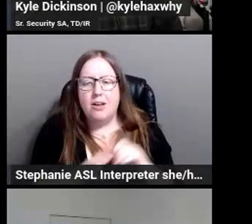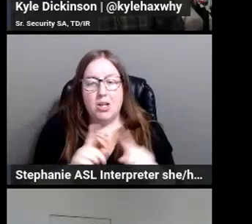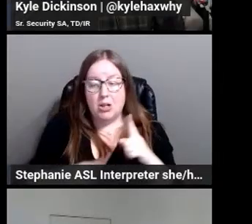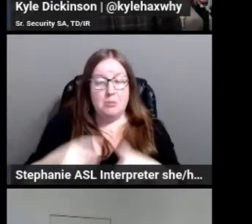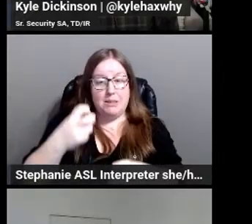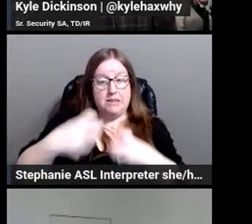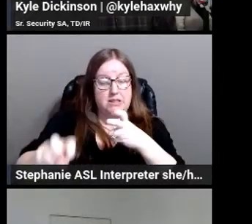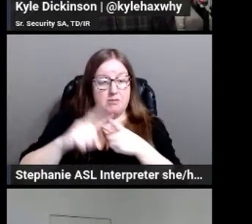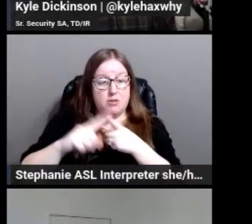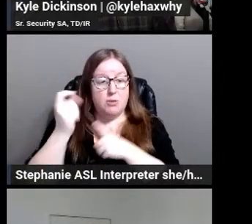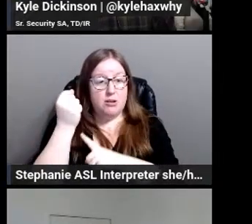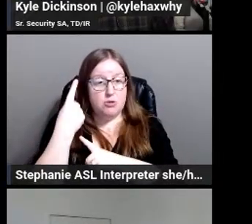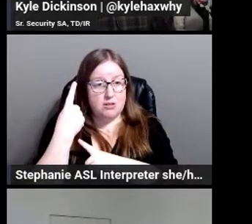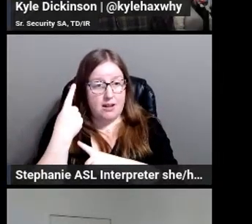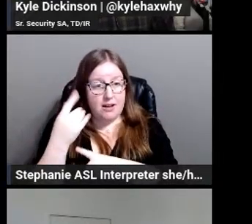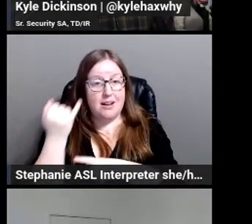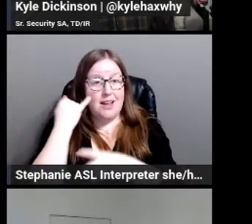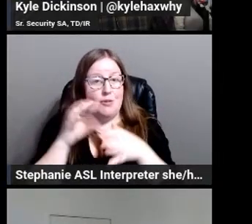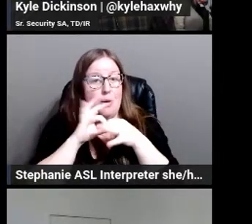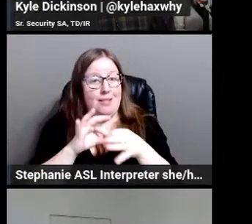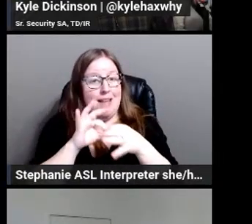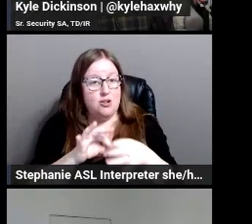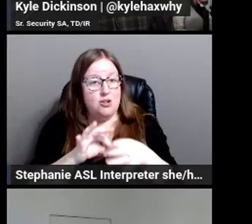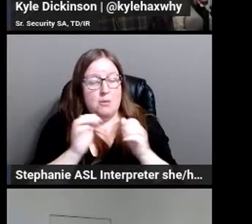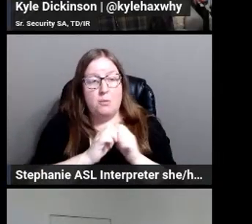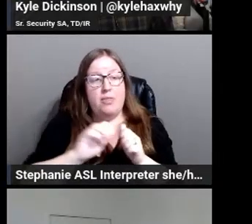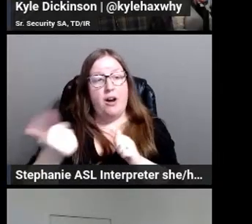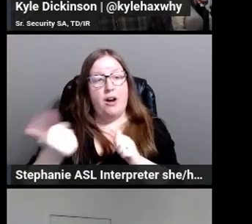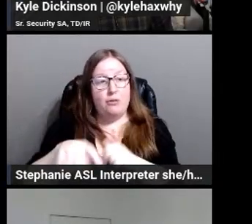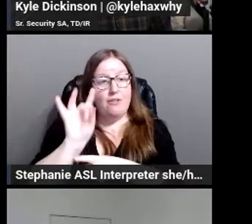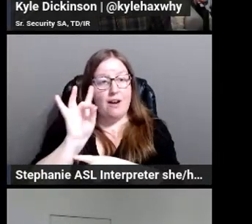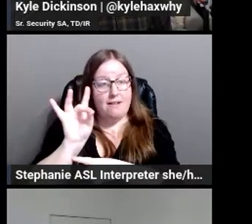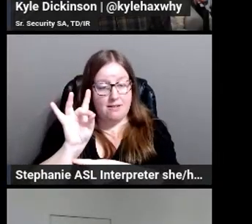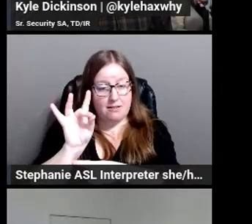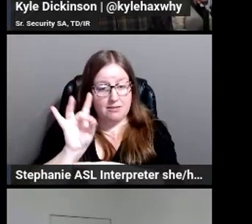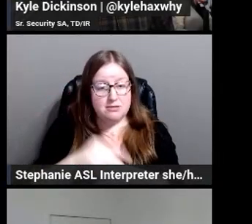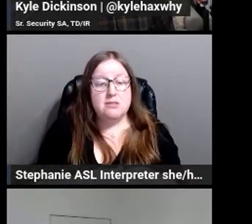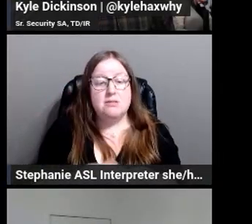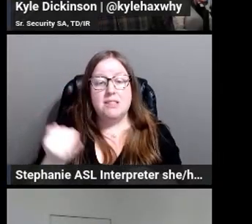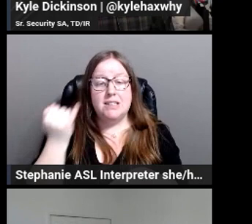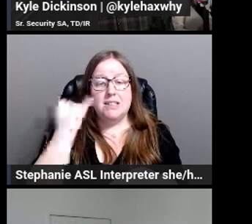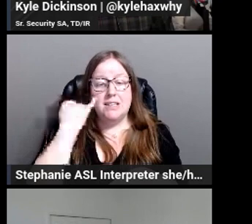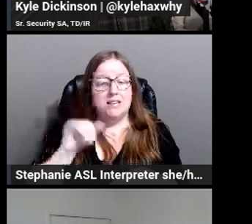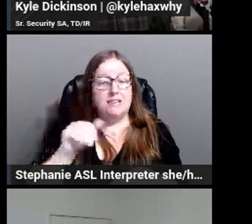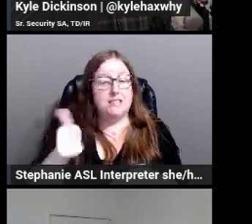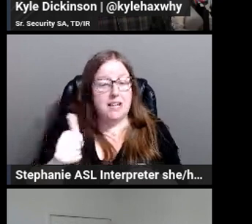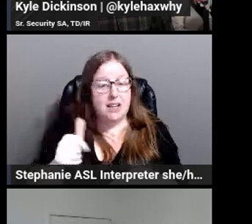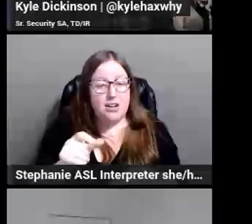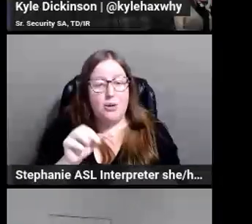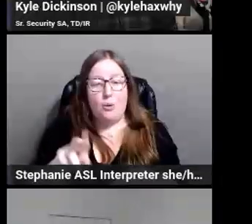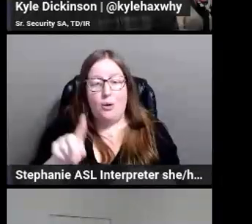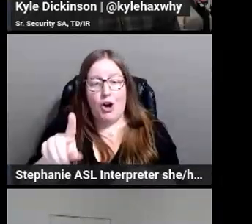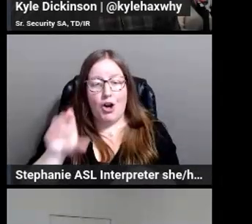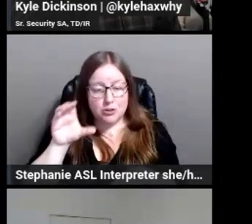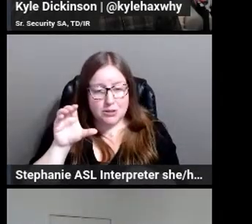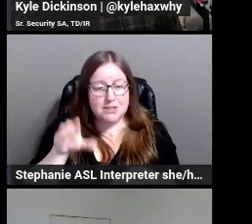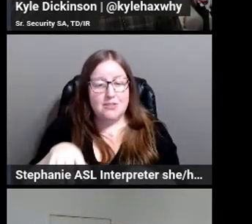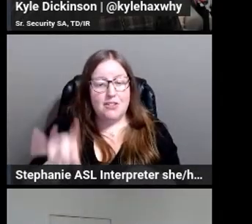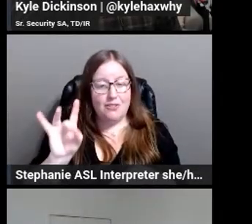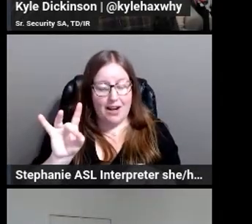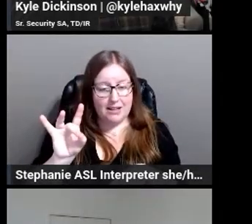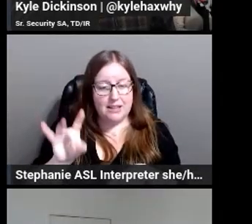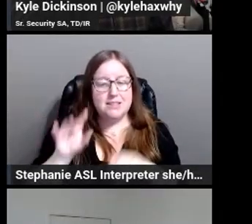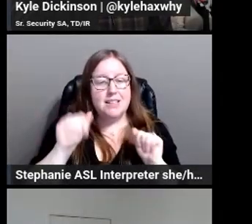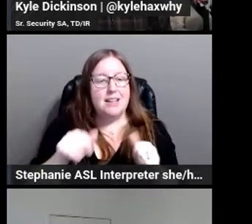to understand if there is a relationship between those other findings. And, if you've got, tens or hundreds of those findings, it can get even